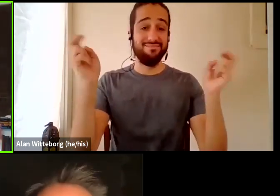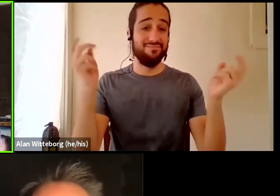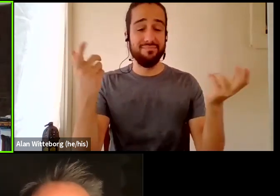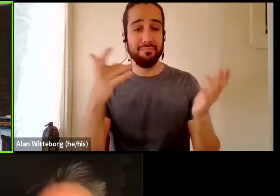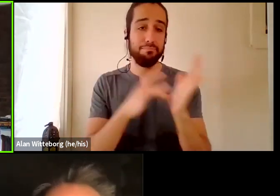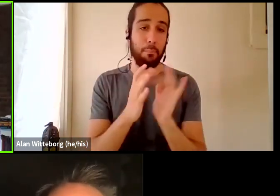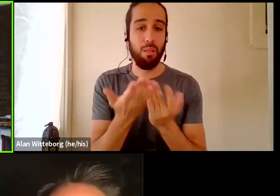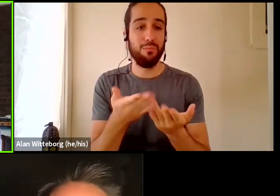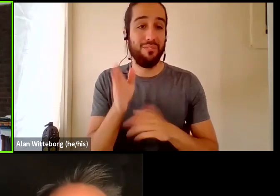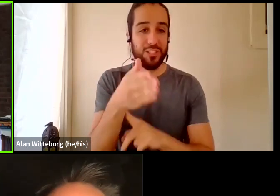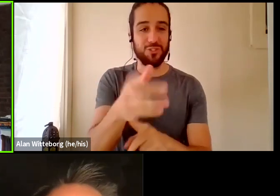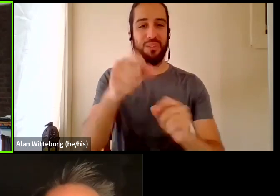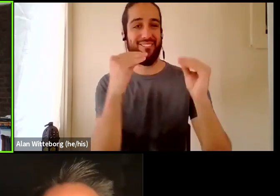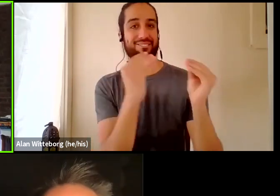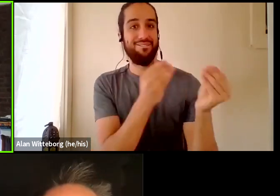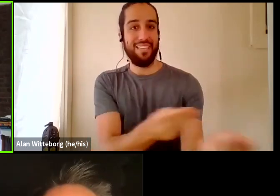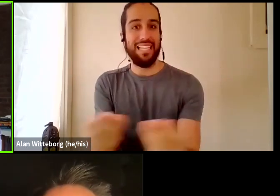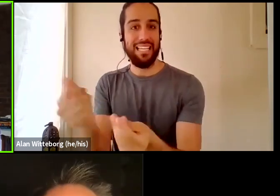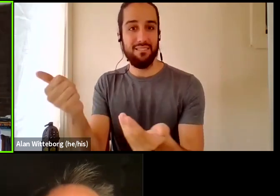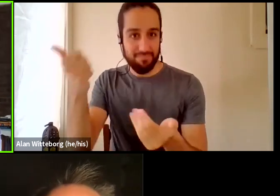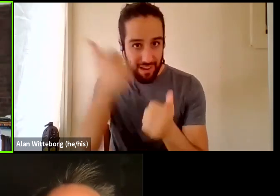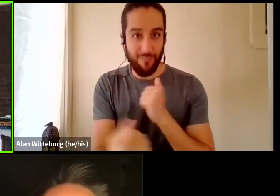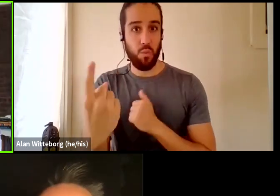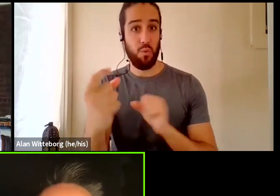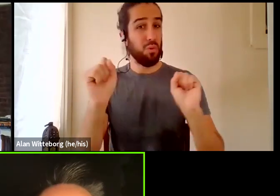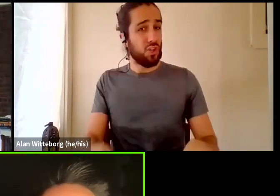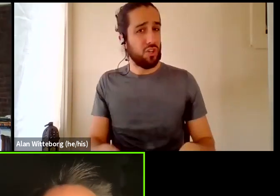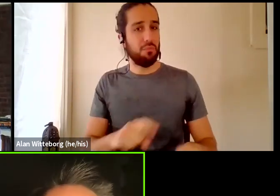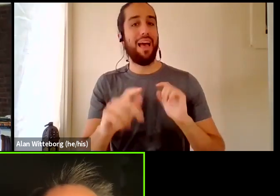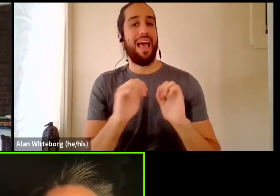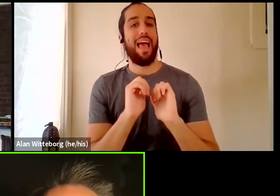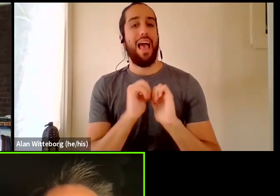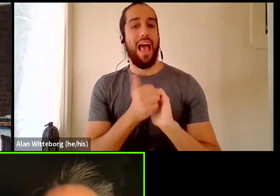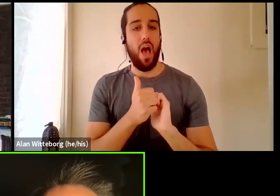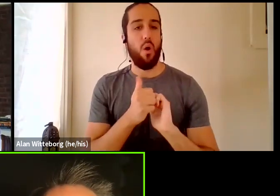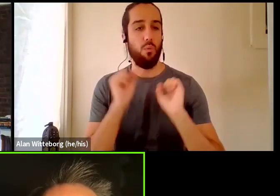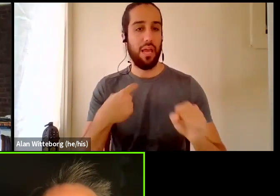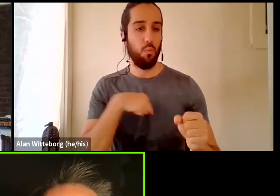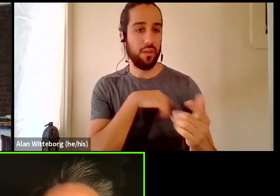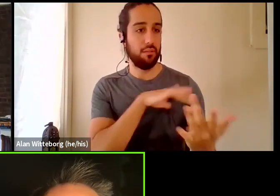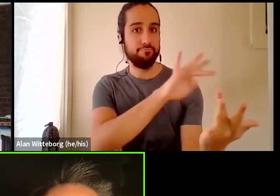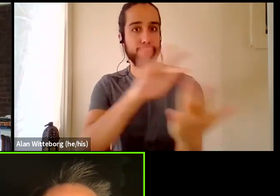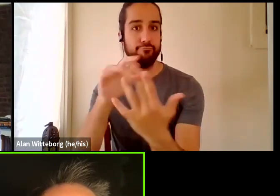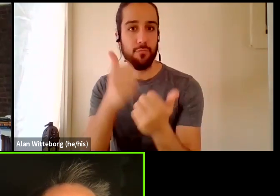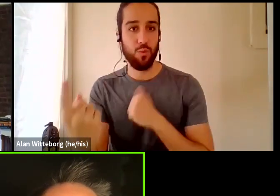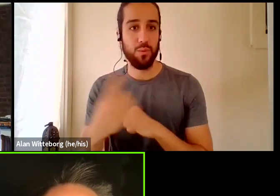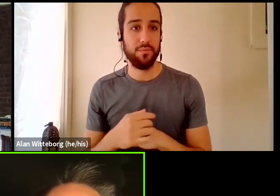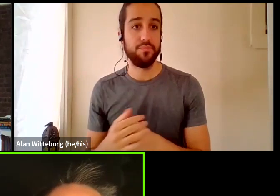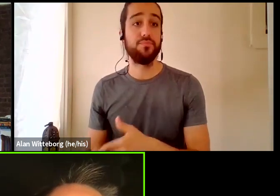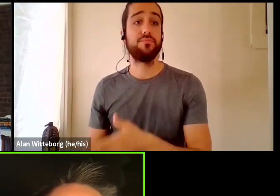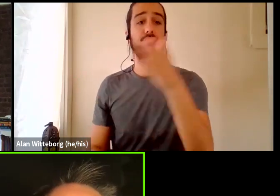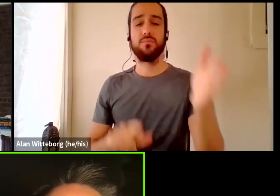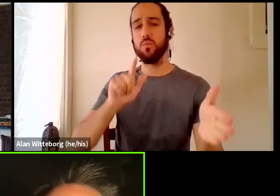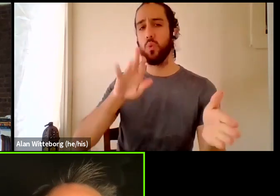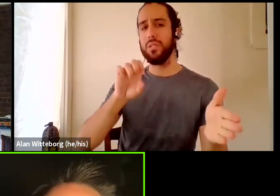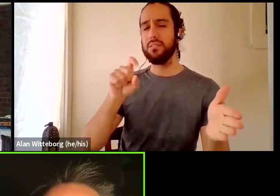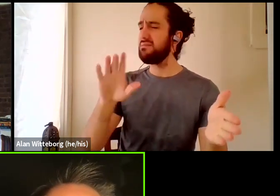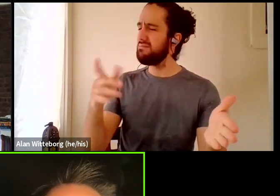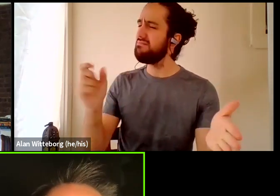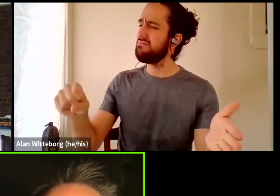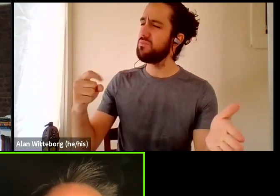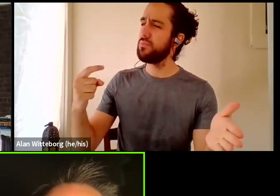how do we do that with what we have? Well, you teach what you need to learn, right? In some way, you know, every year I